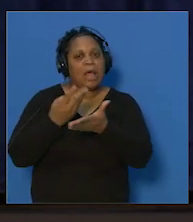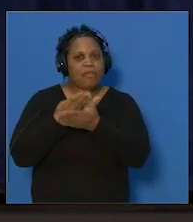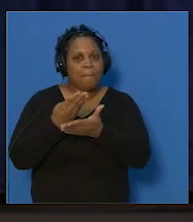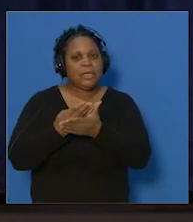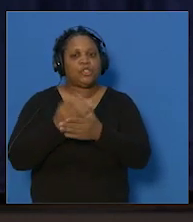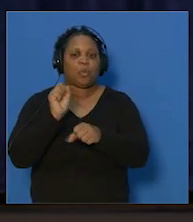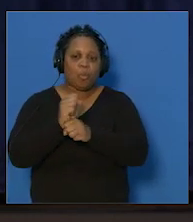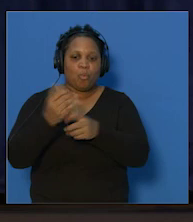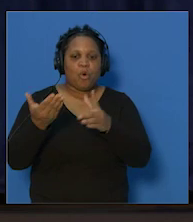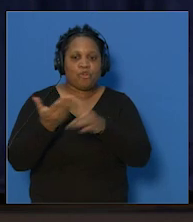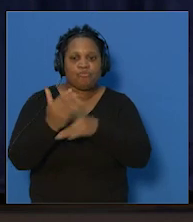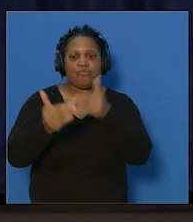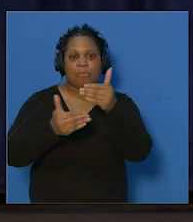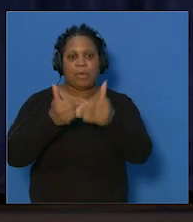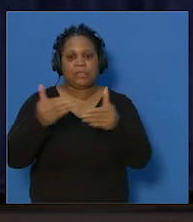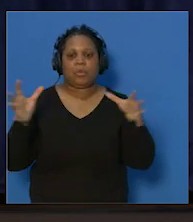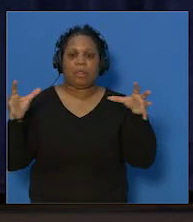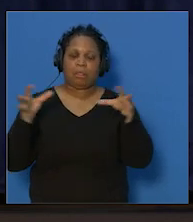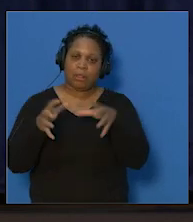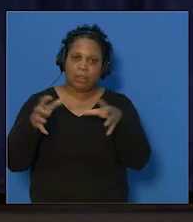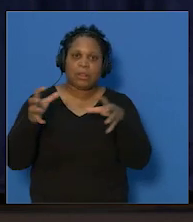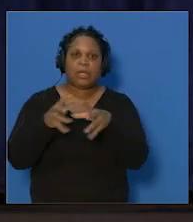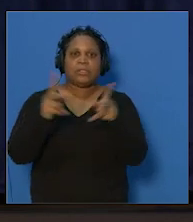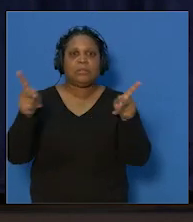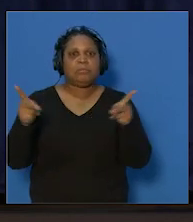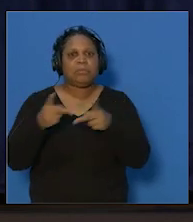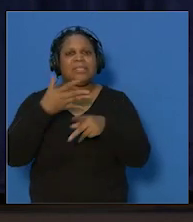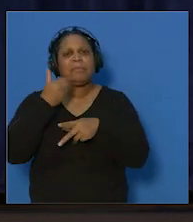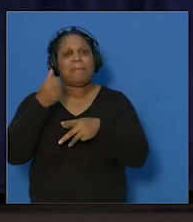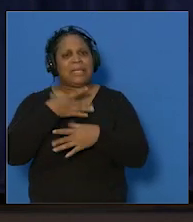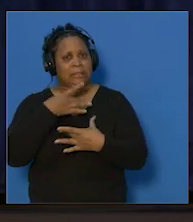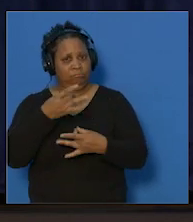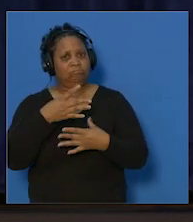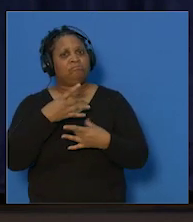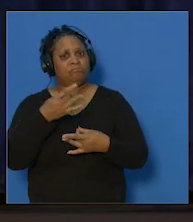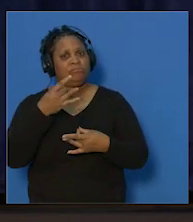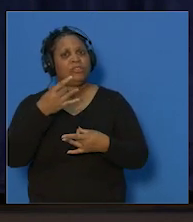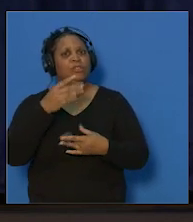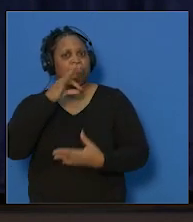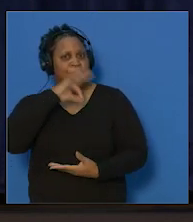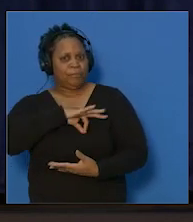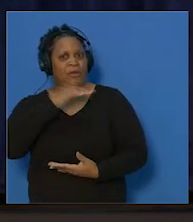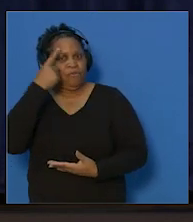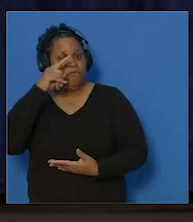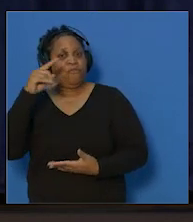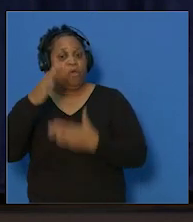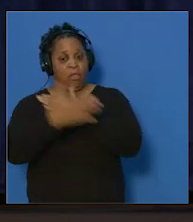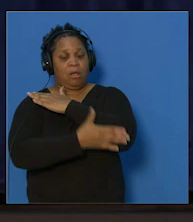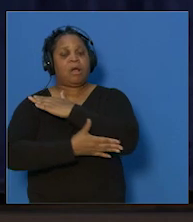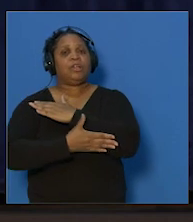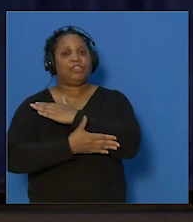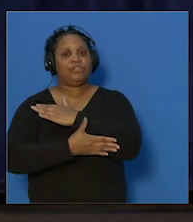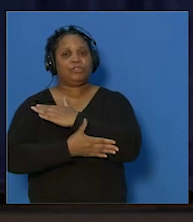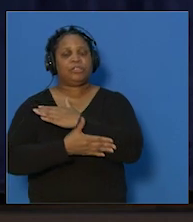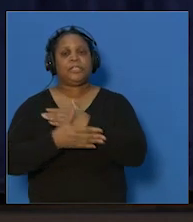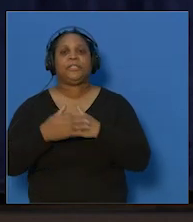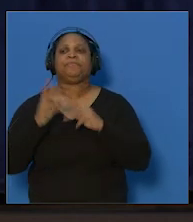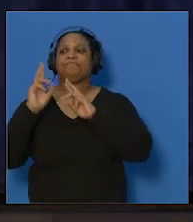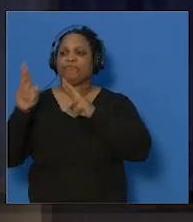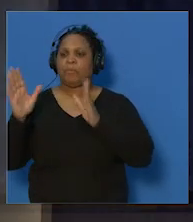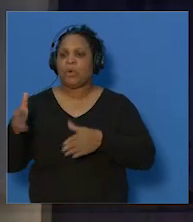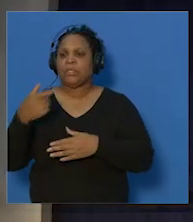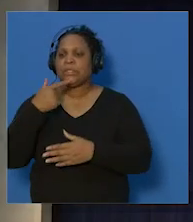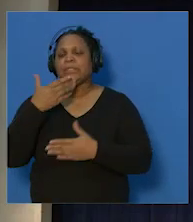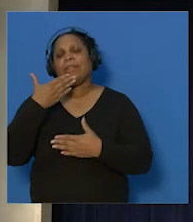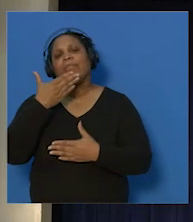and we're going to come to a collective place which is in the best interest of the country. Thank you, Minister of